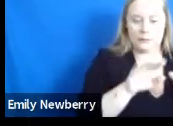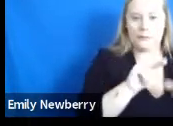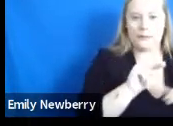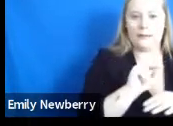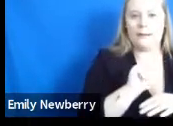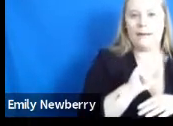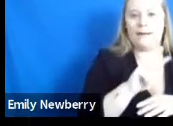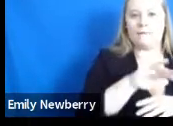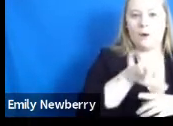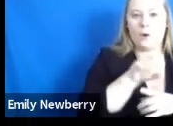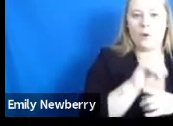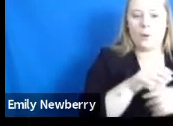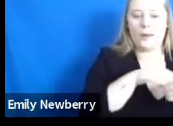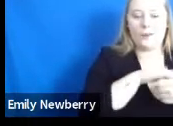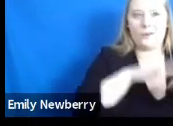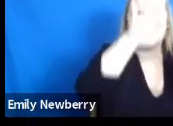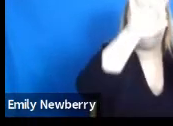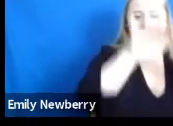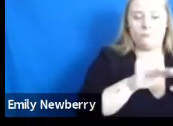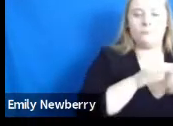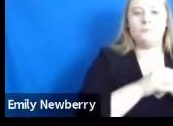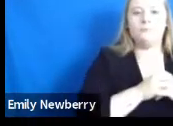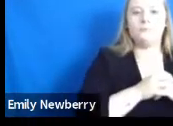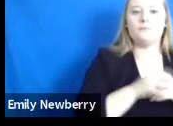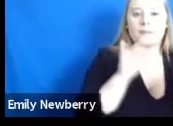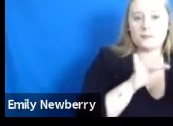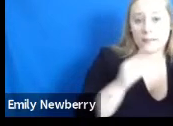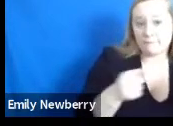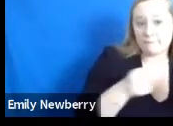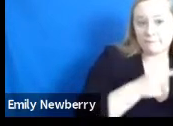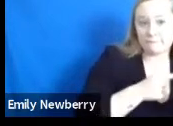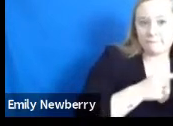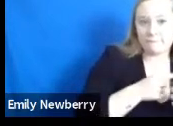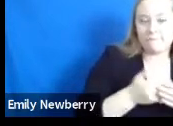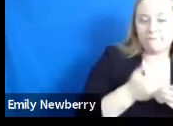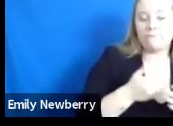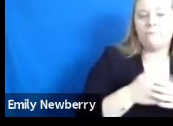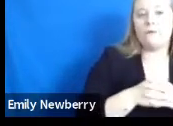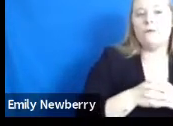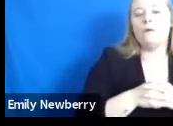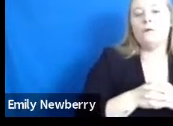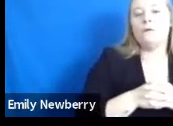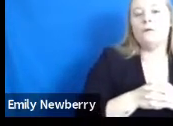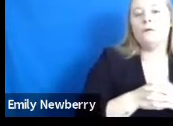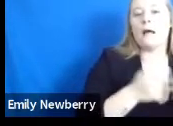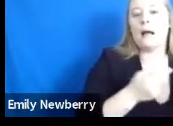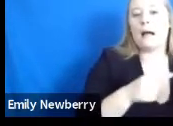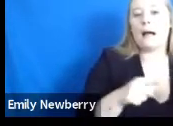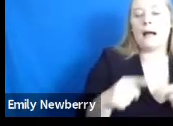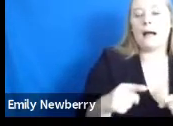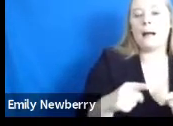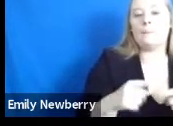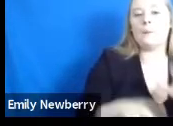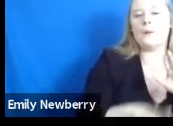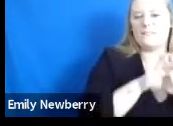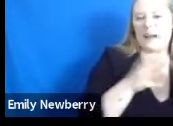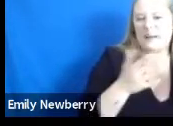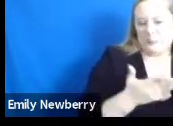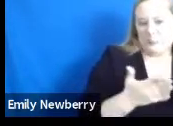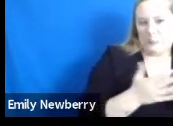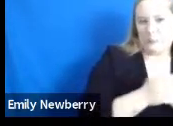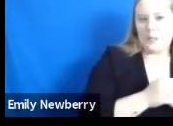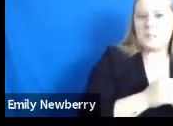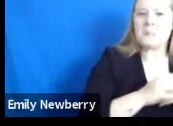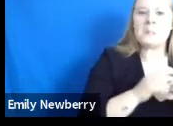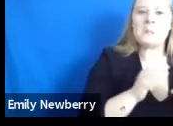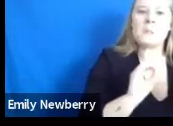So in the preliminary study that was done immediately after the spill happened, we found that there were we